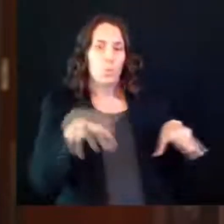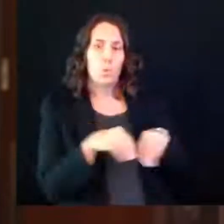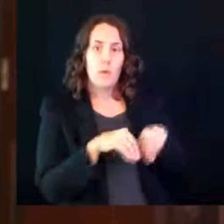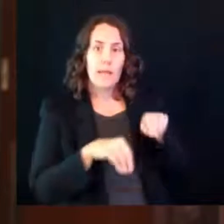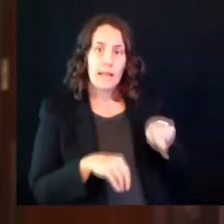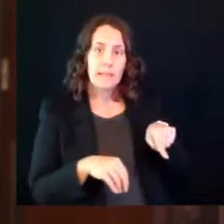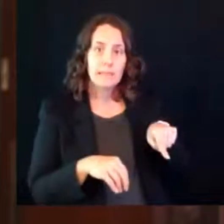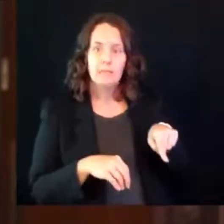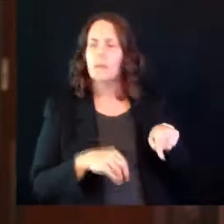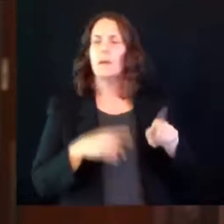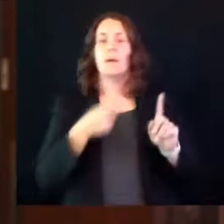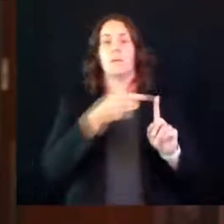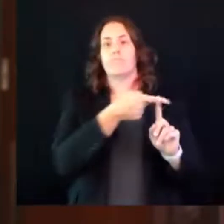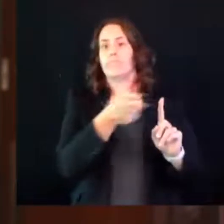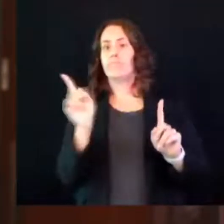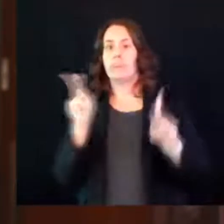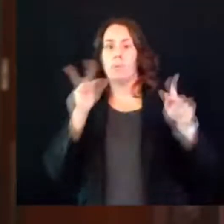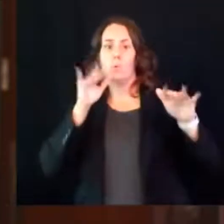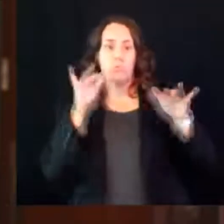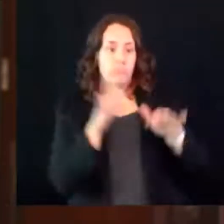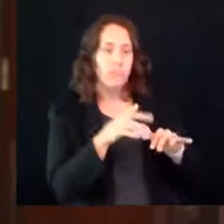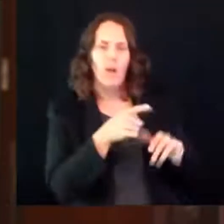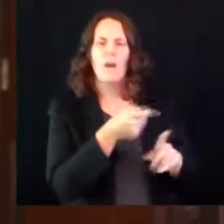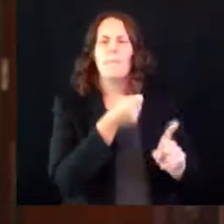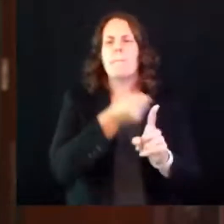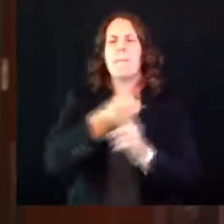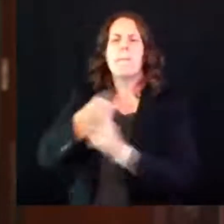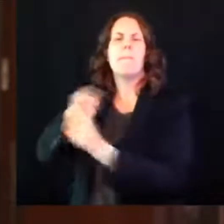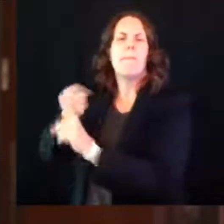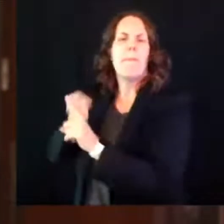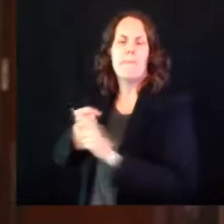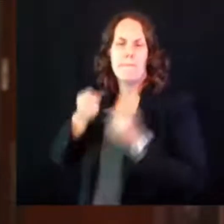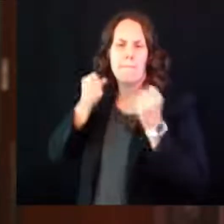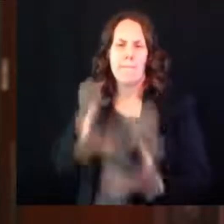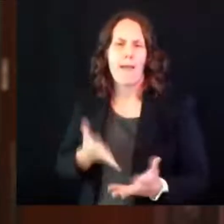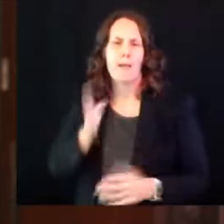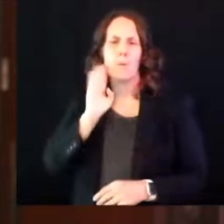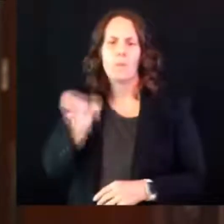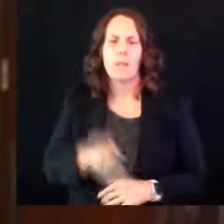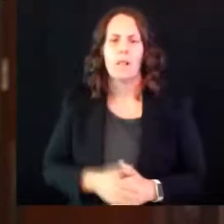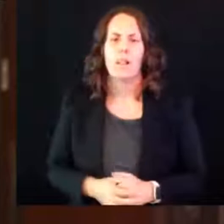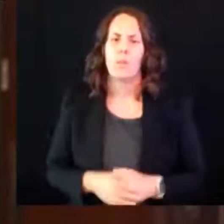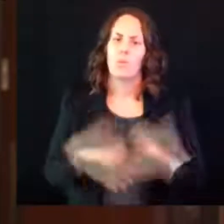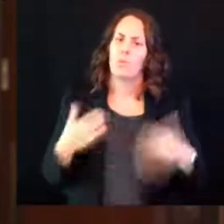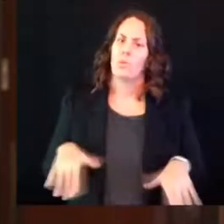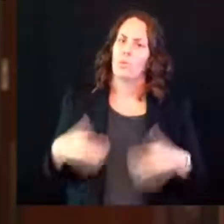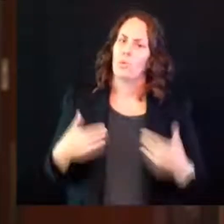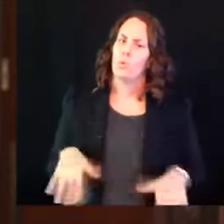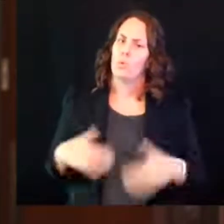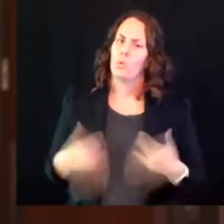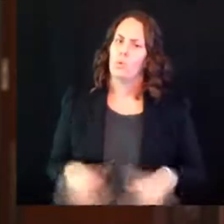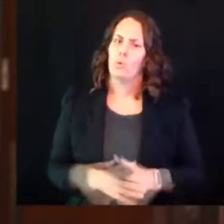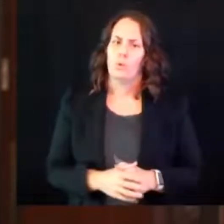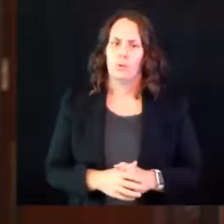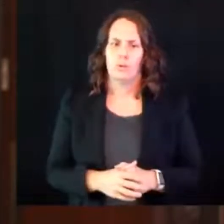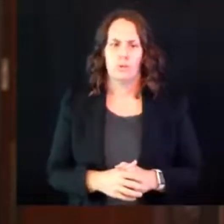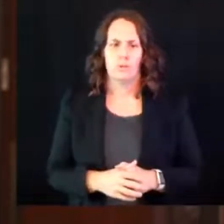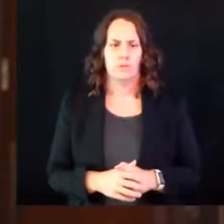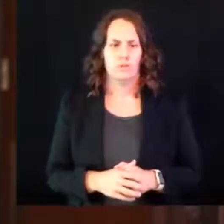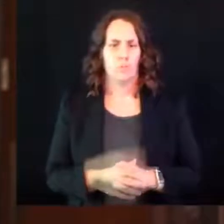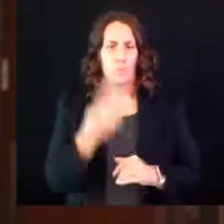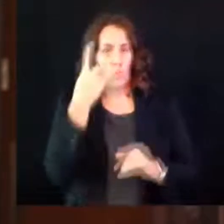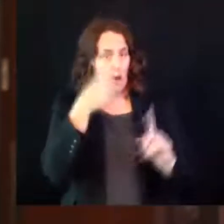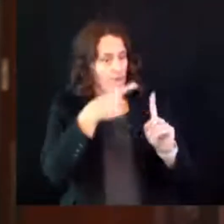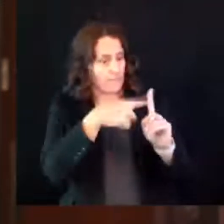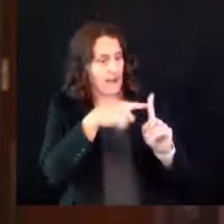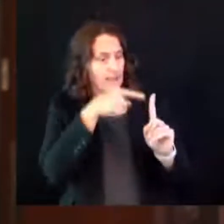communities, and our states go backward every time one person or group disregards public health measures.